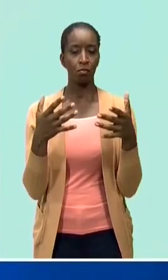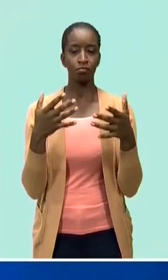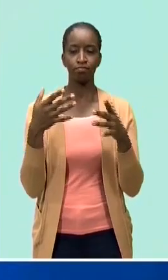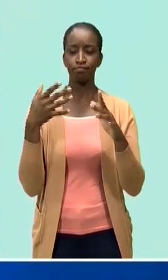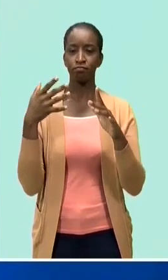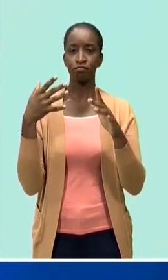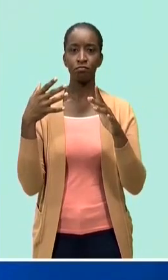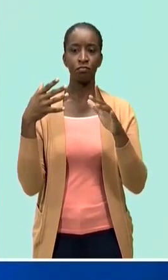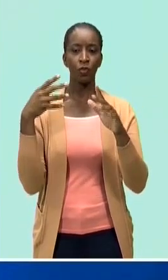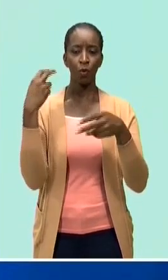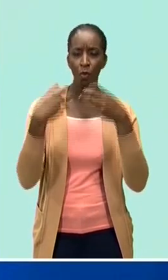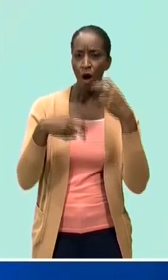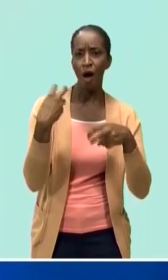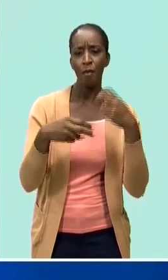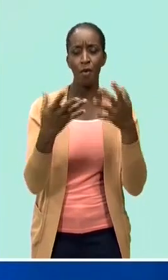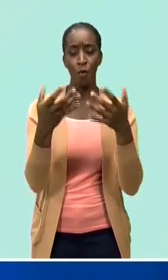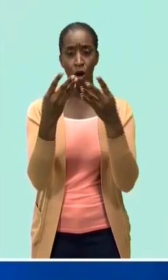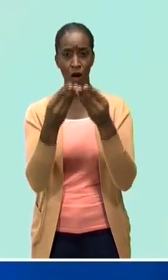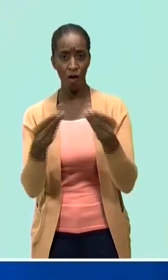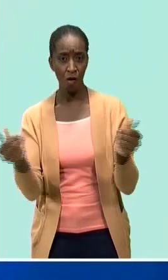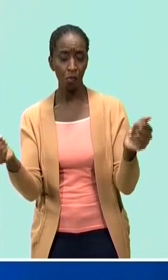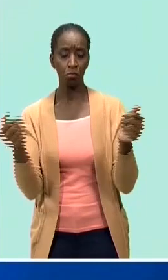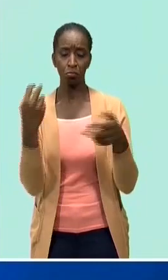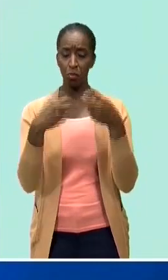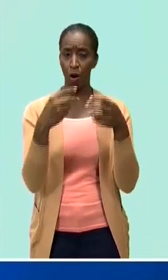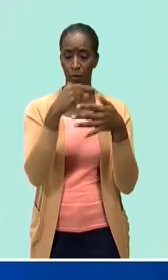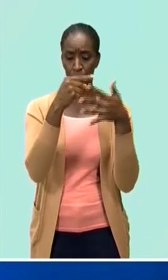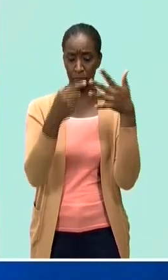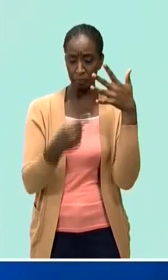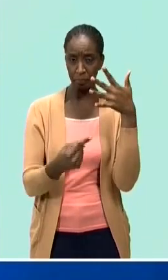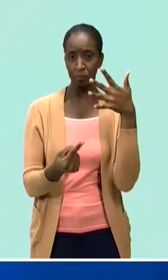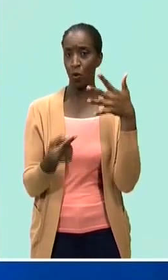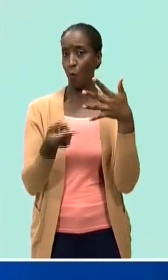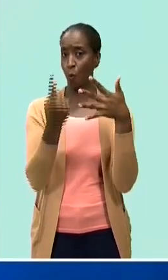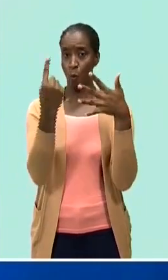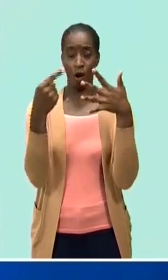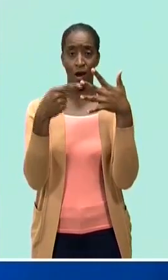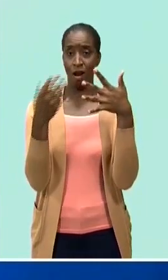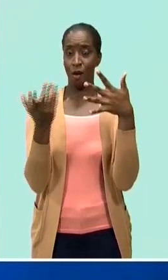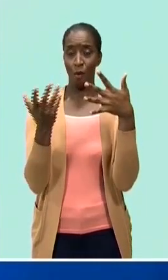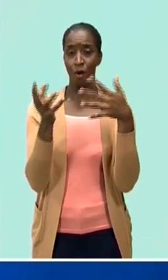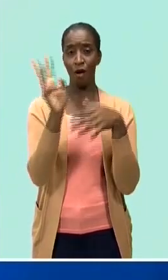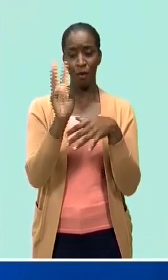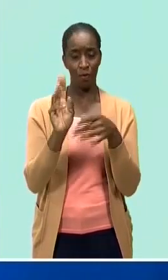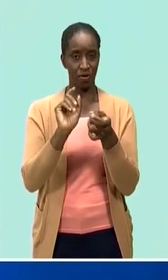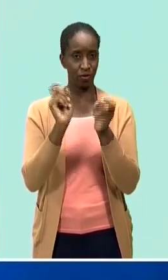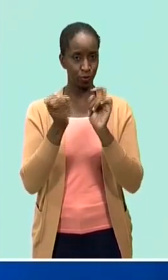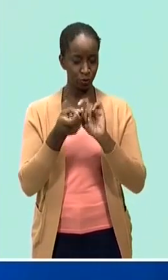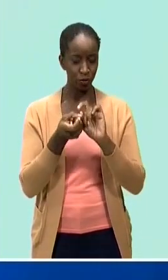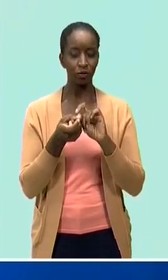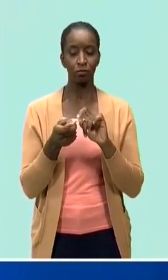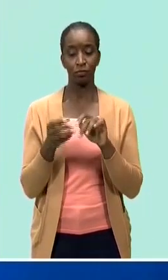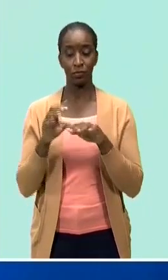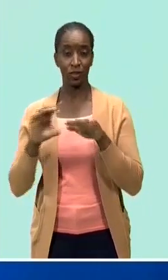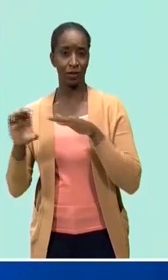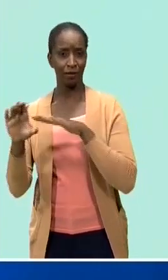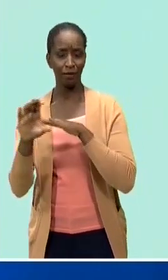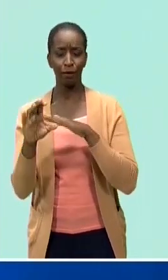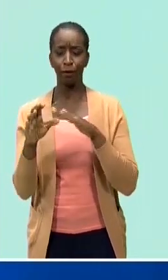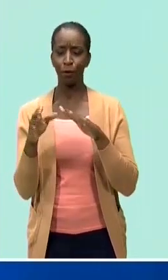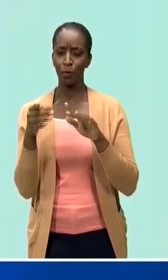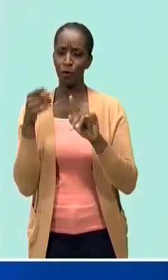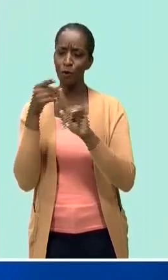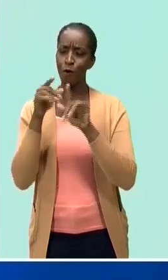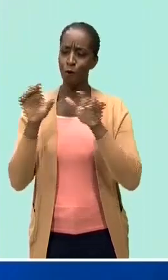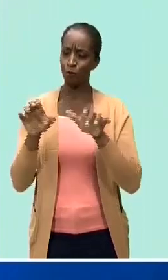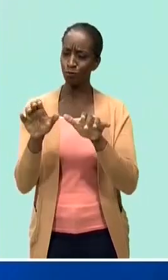one." He said Caribbean countries are leading the way on climate change adaptation and mitigation, and the international community should